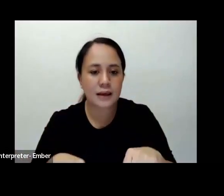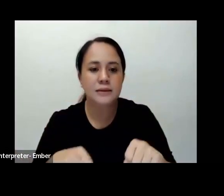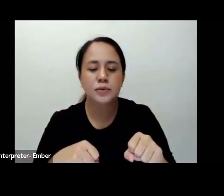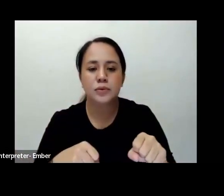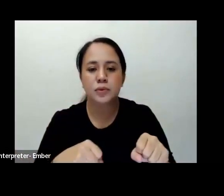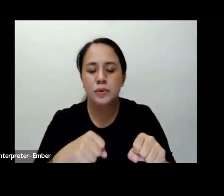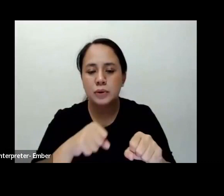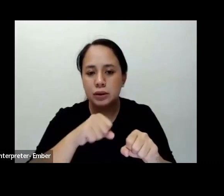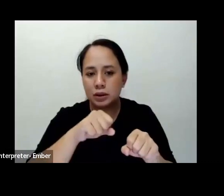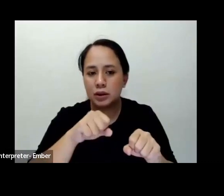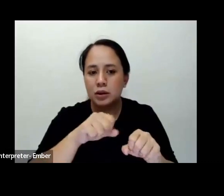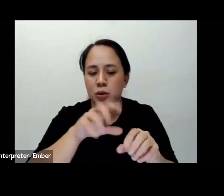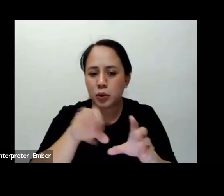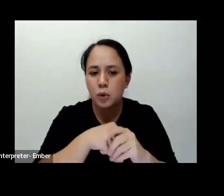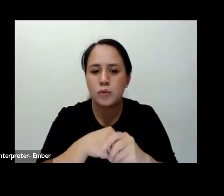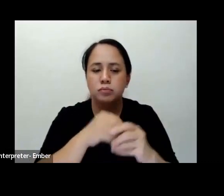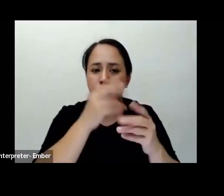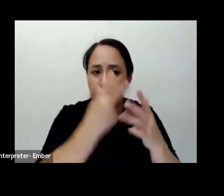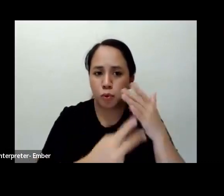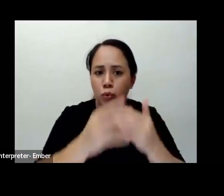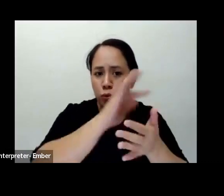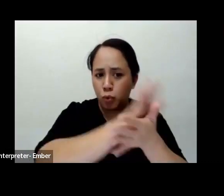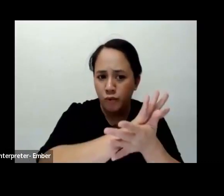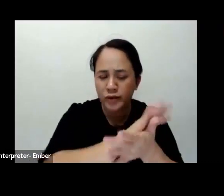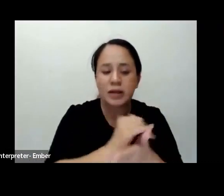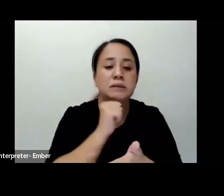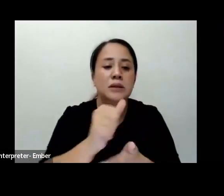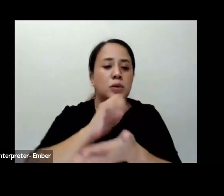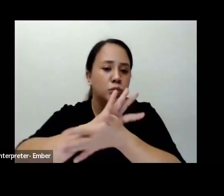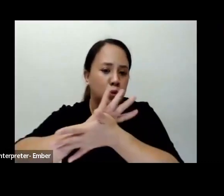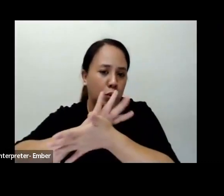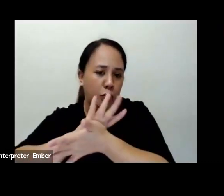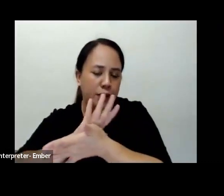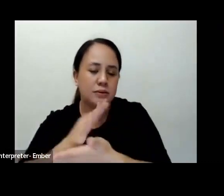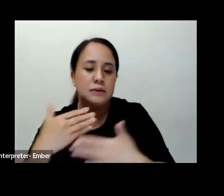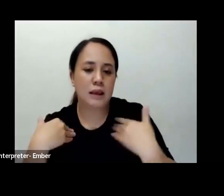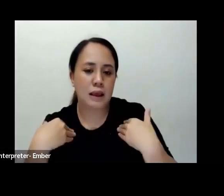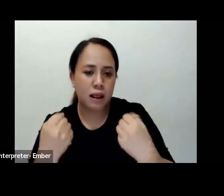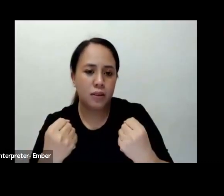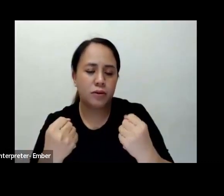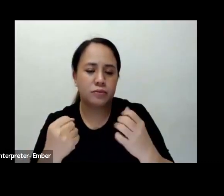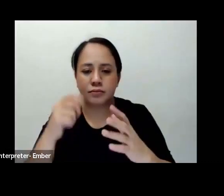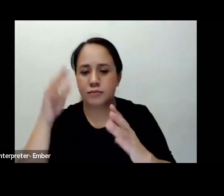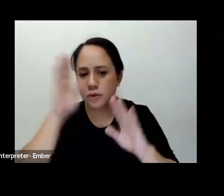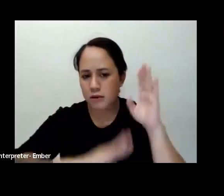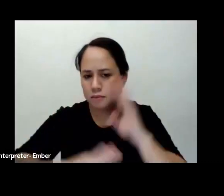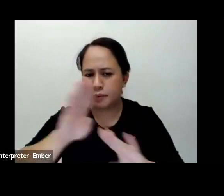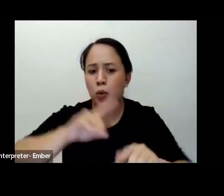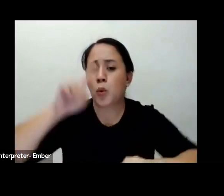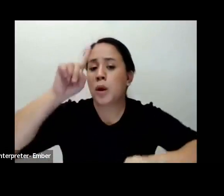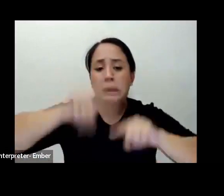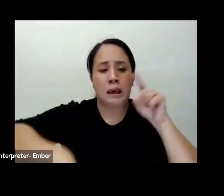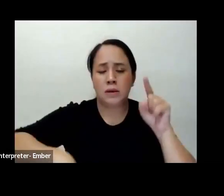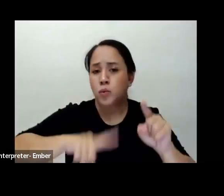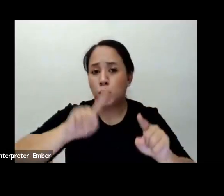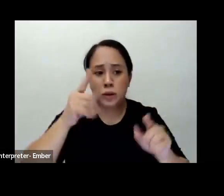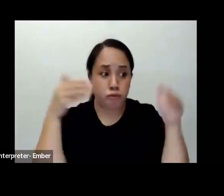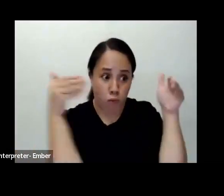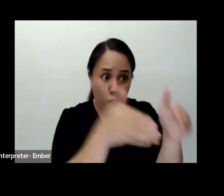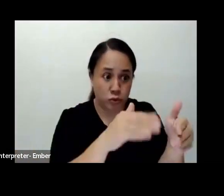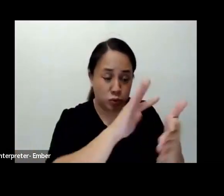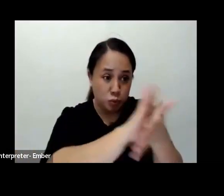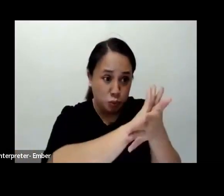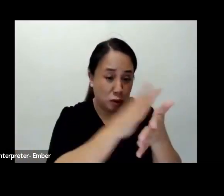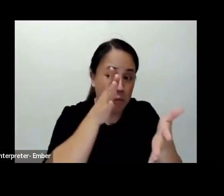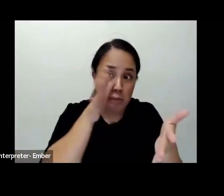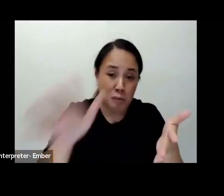both COVID and non-COVID health problems. We cannot just deal with COVID and forget